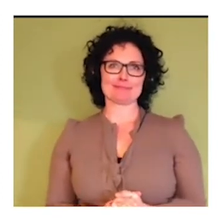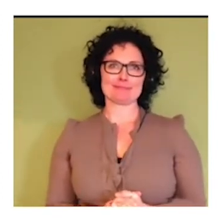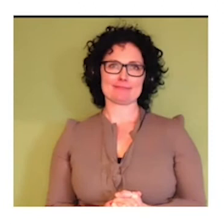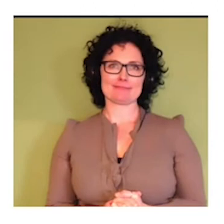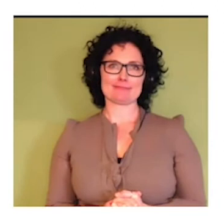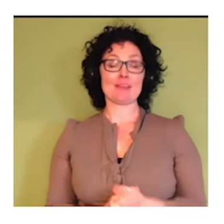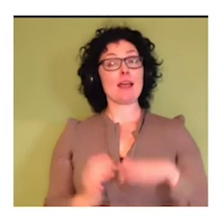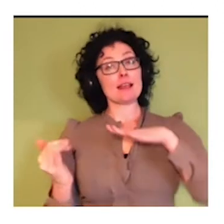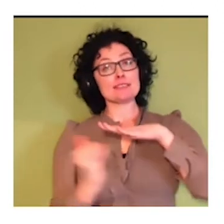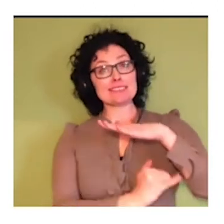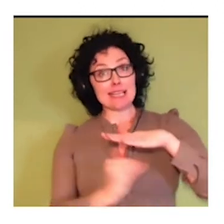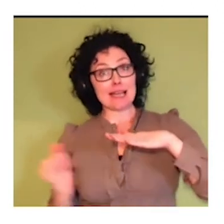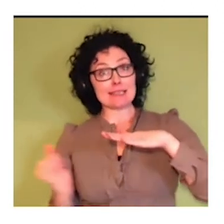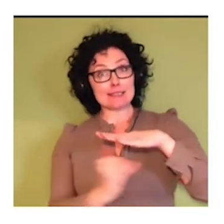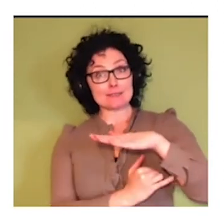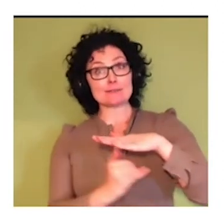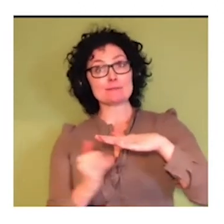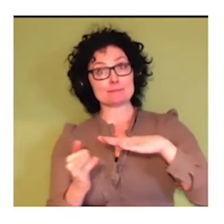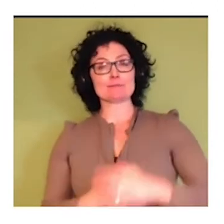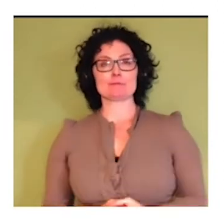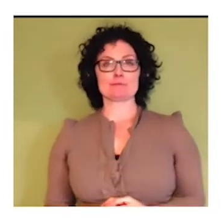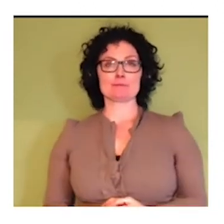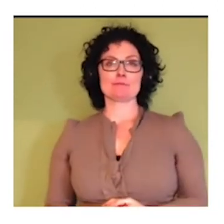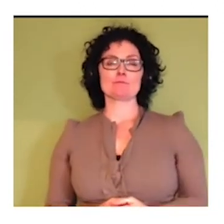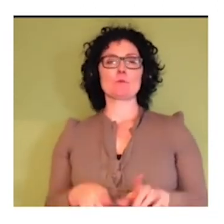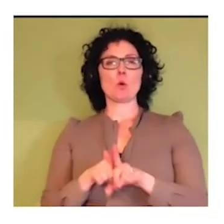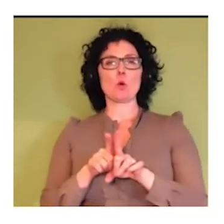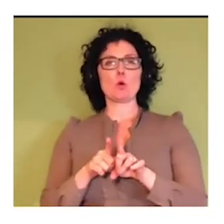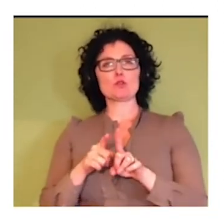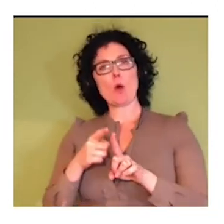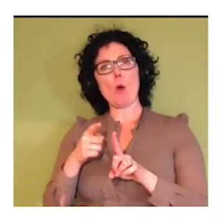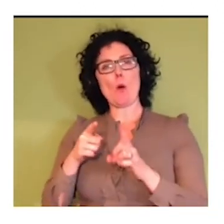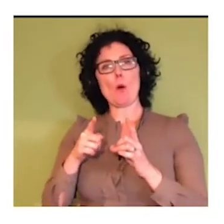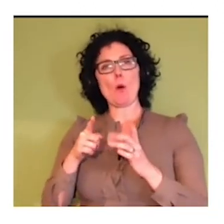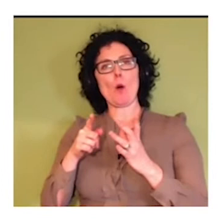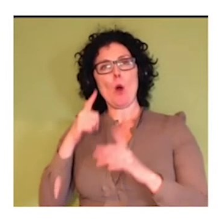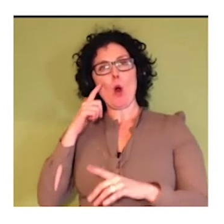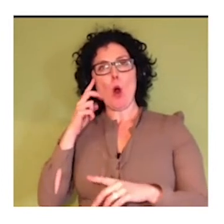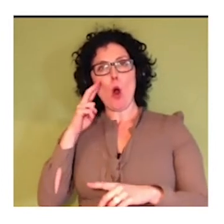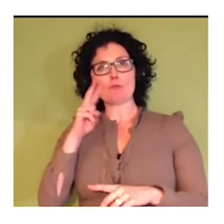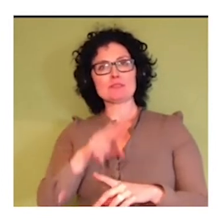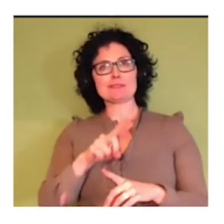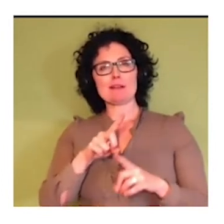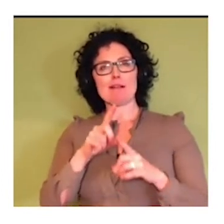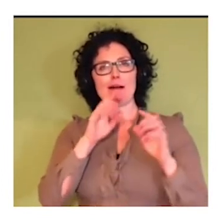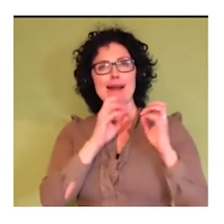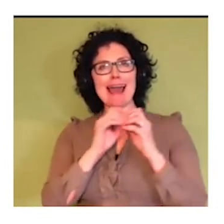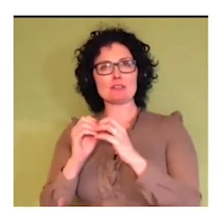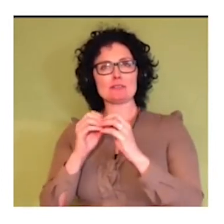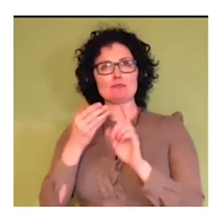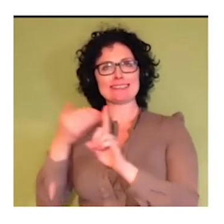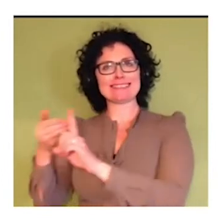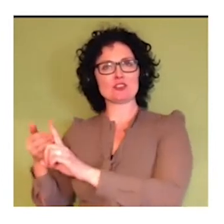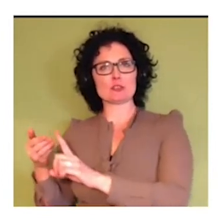Scanning is and optical character recognition is a technology that people have used when